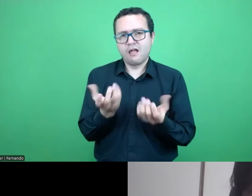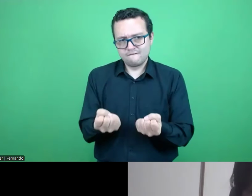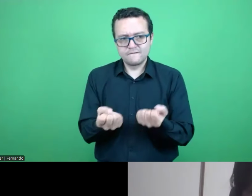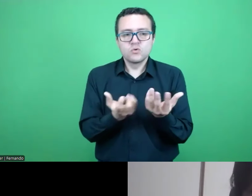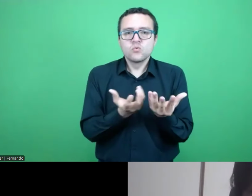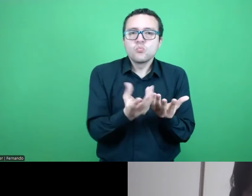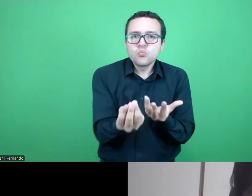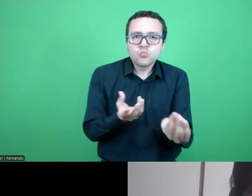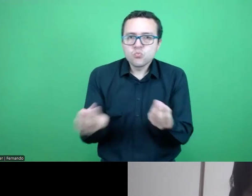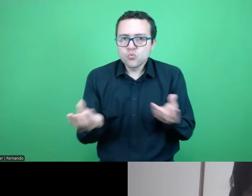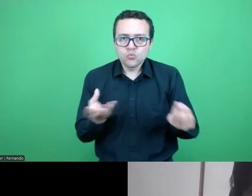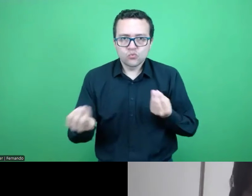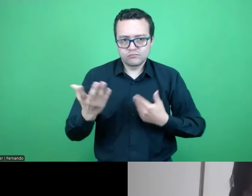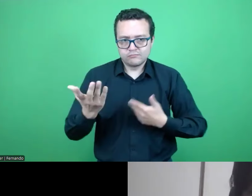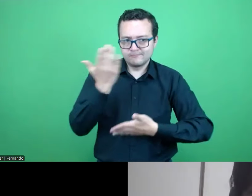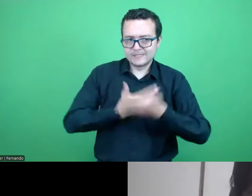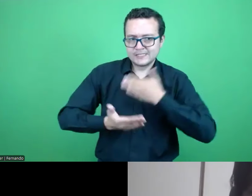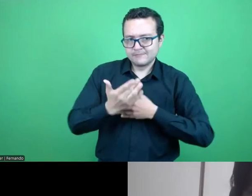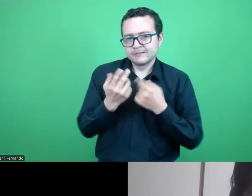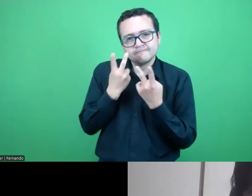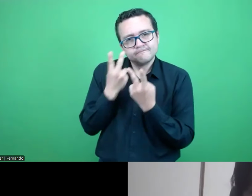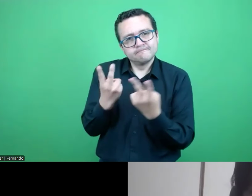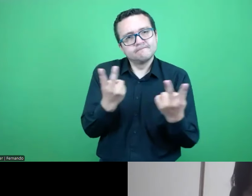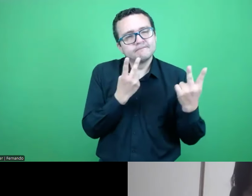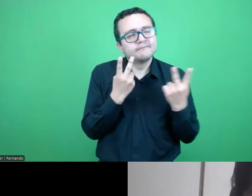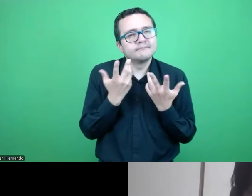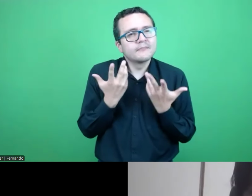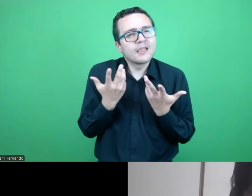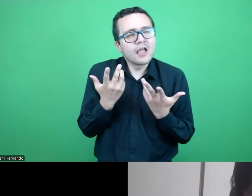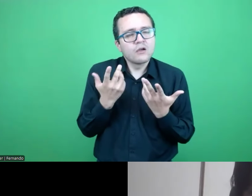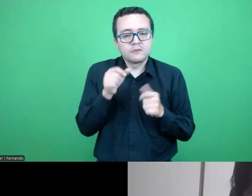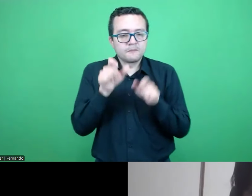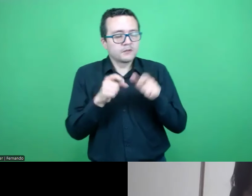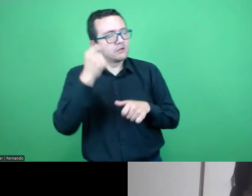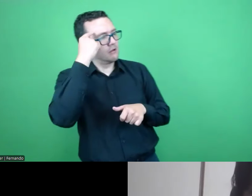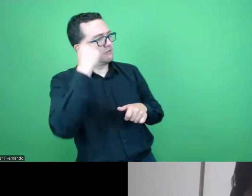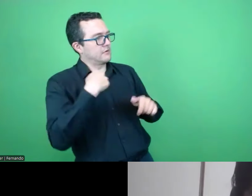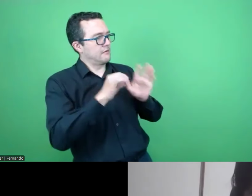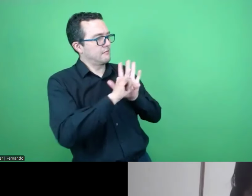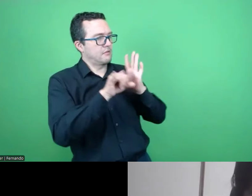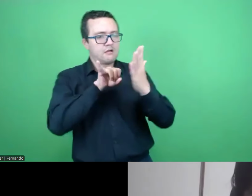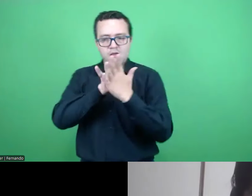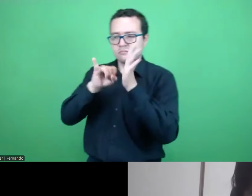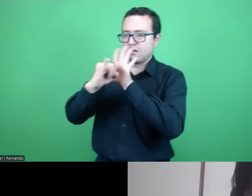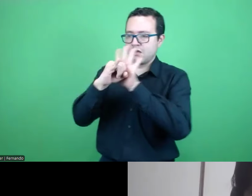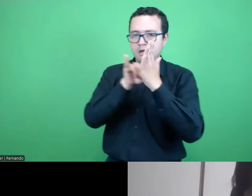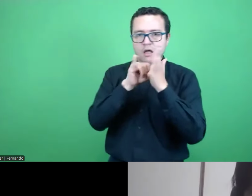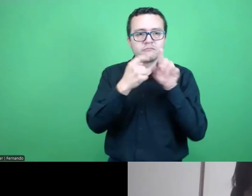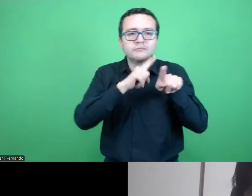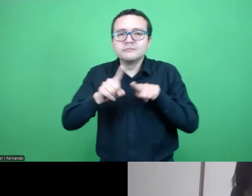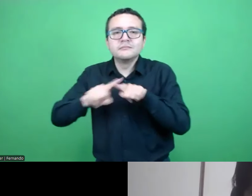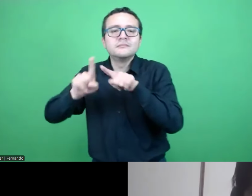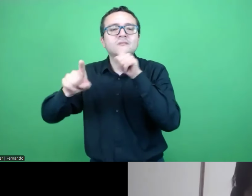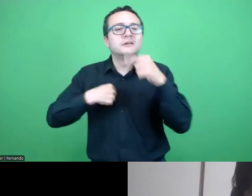very different. So let's make sure that one size doesn't fit all. There are young people with different disability groups in